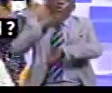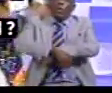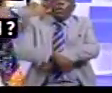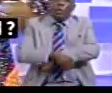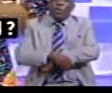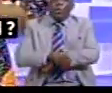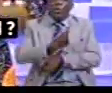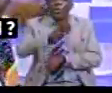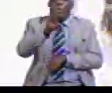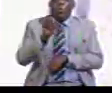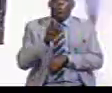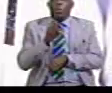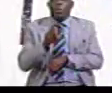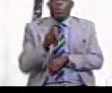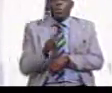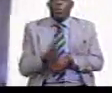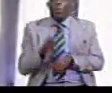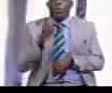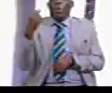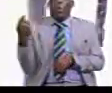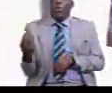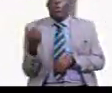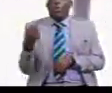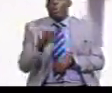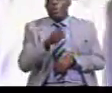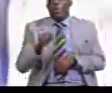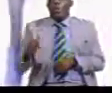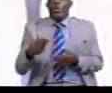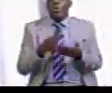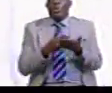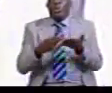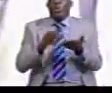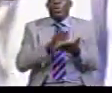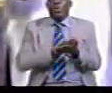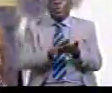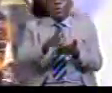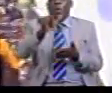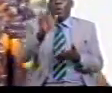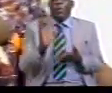undefeated? Only the Holy